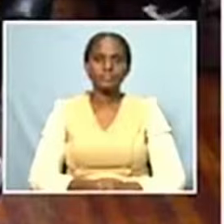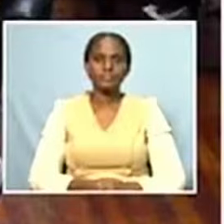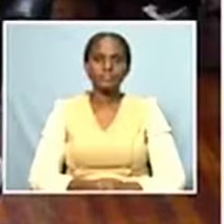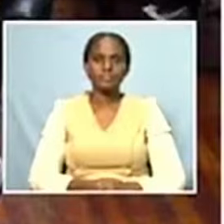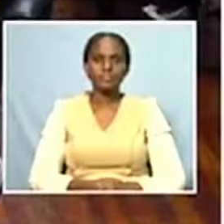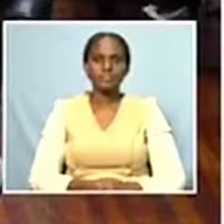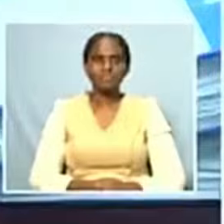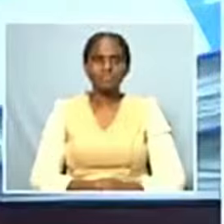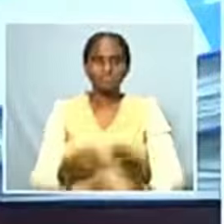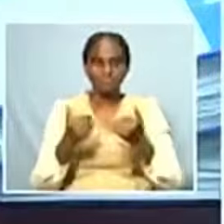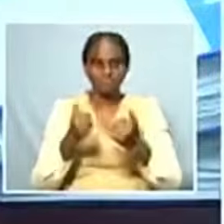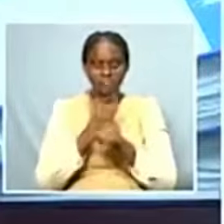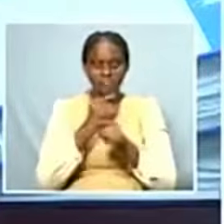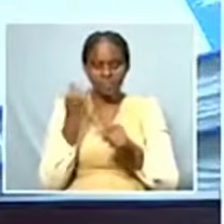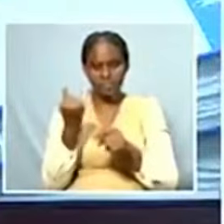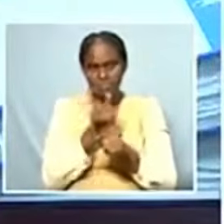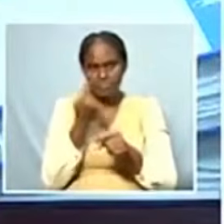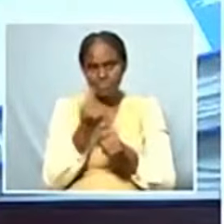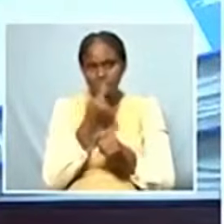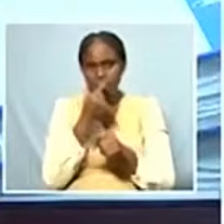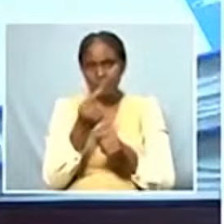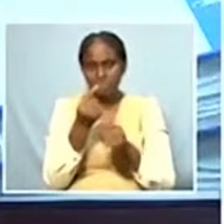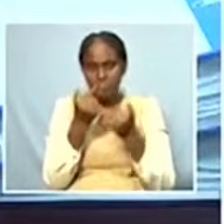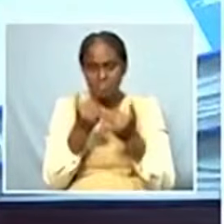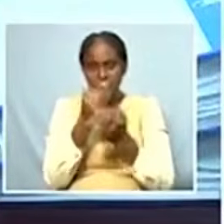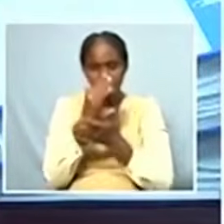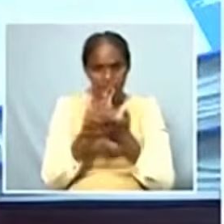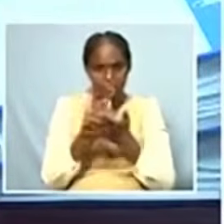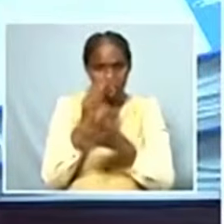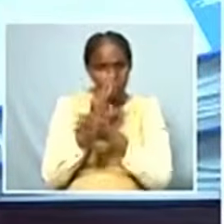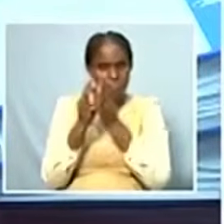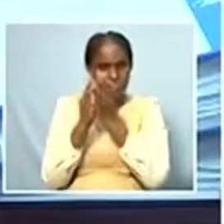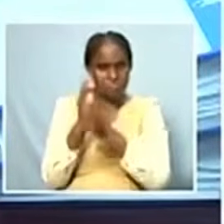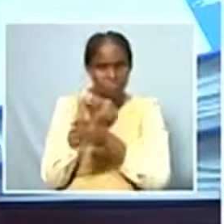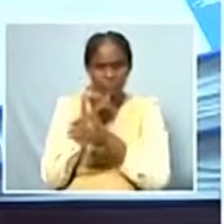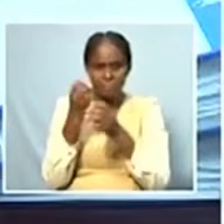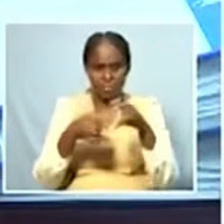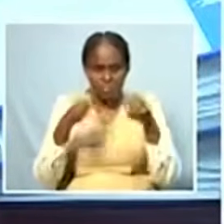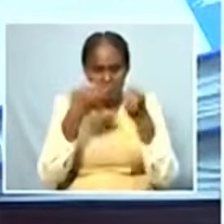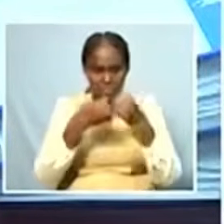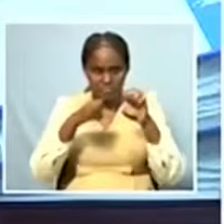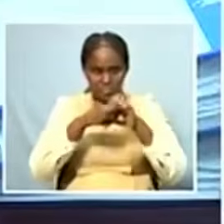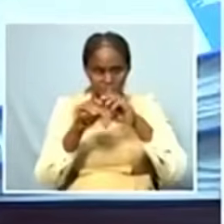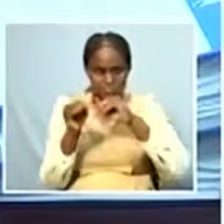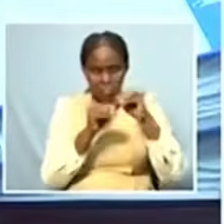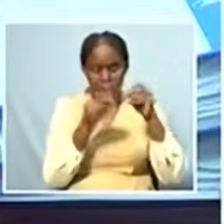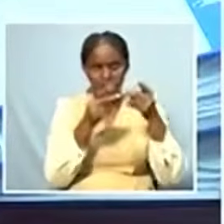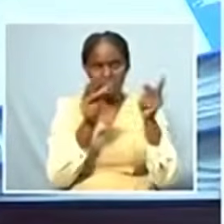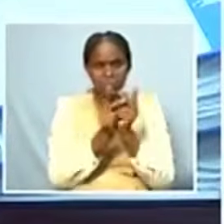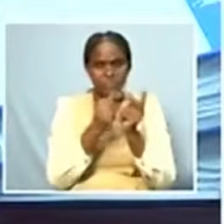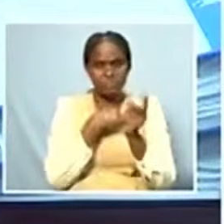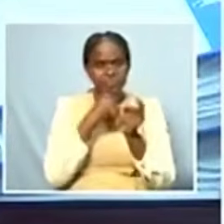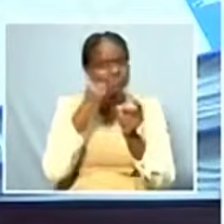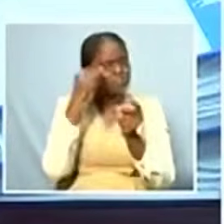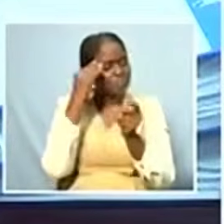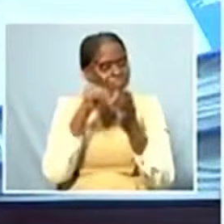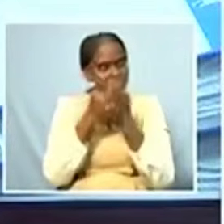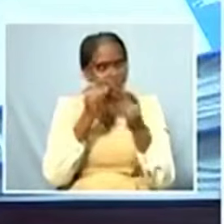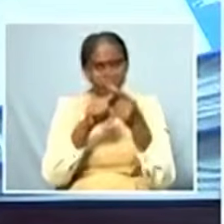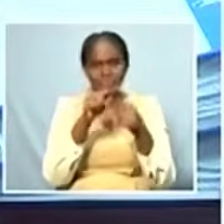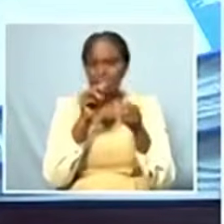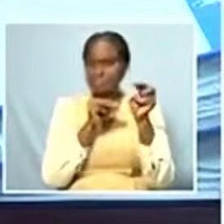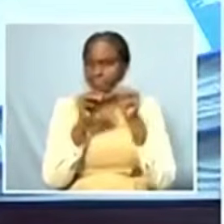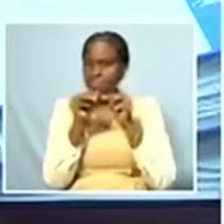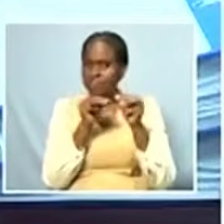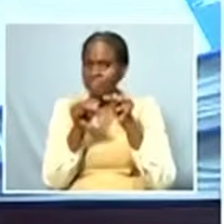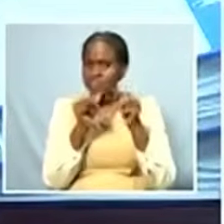And by the way, just to say that some contractors were not even appearing on site, so I don't know how that is to do with contract